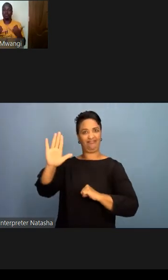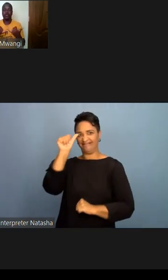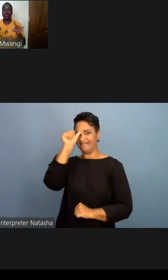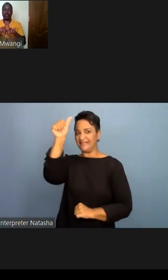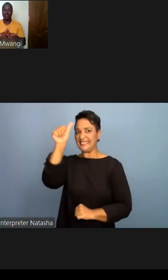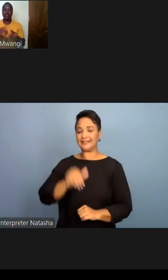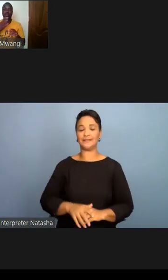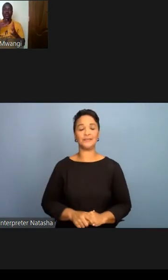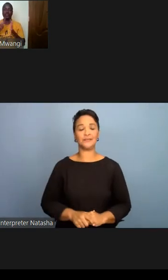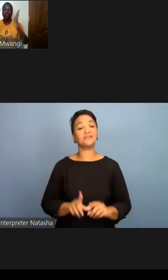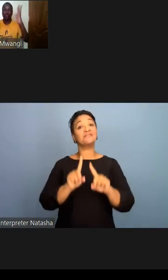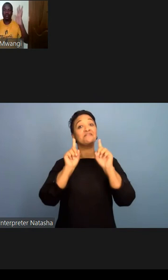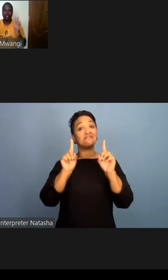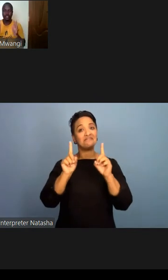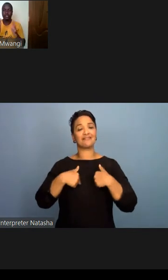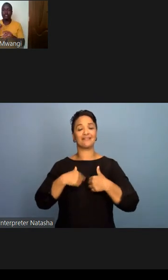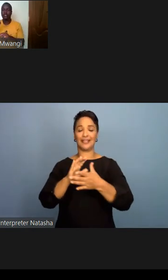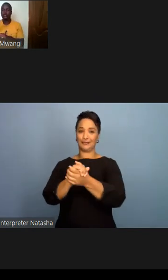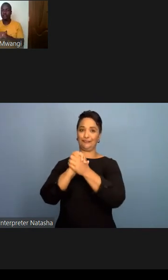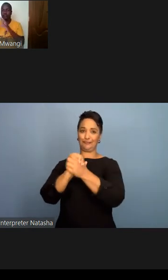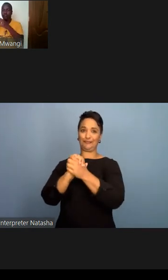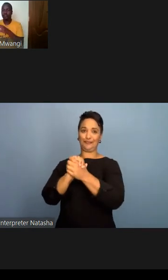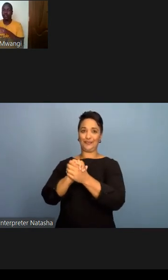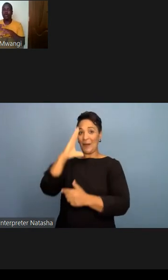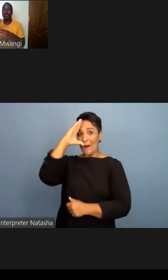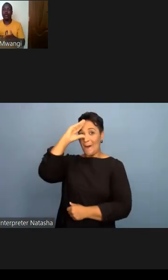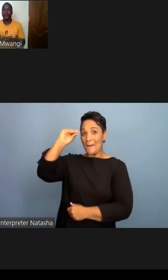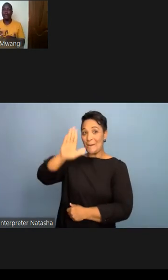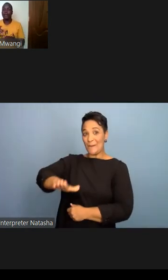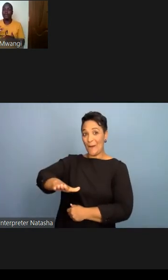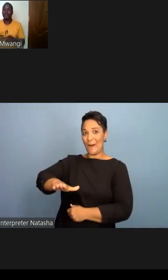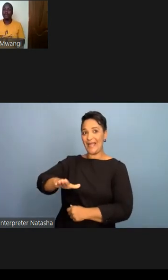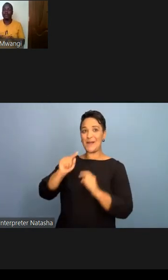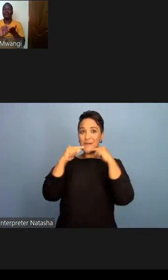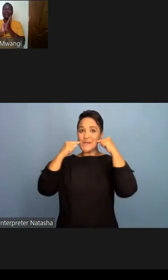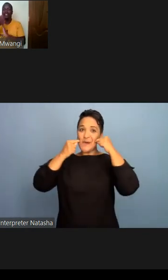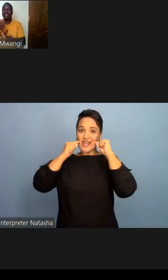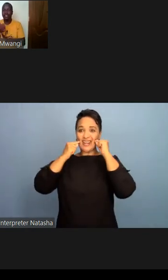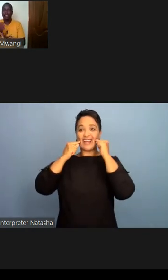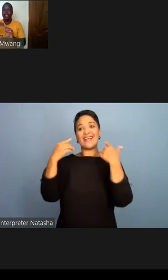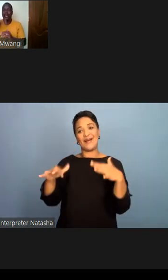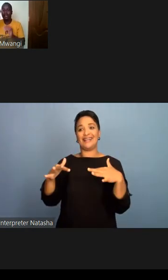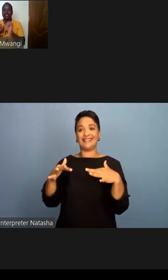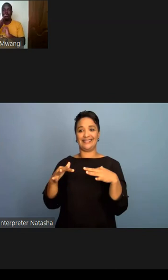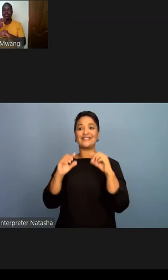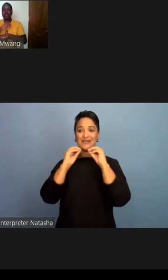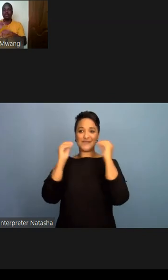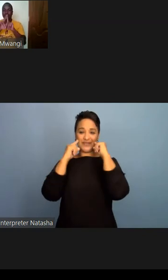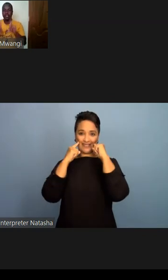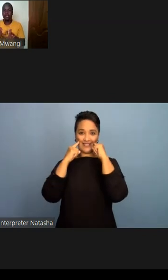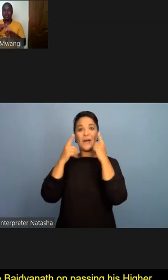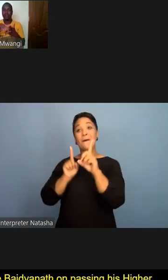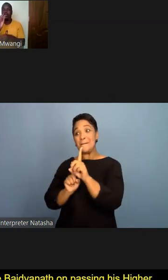to congratulate Boydenath on passing his higher secondary exams. And just to put this